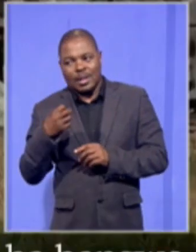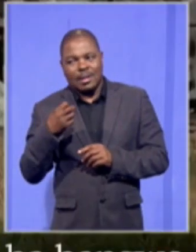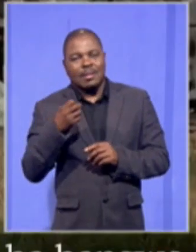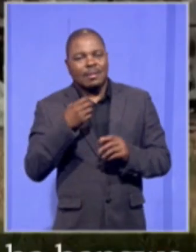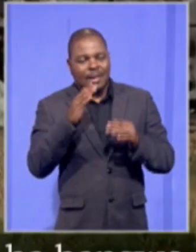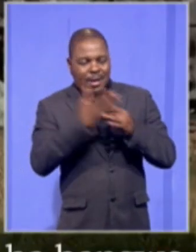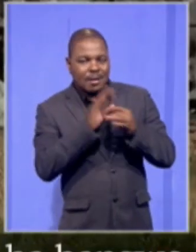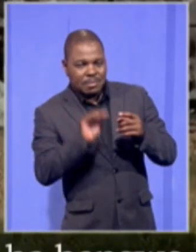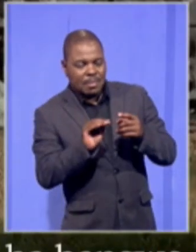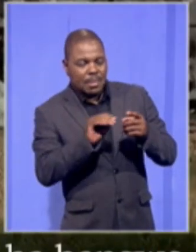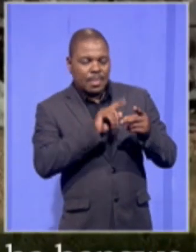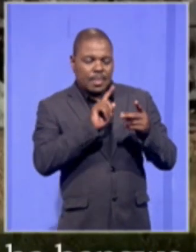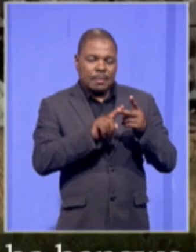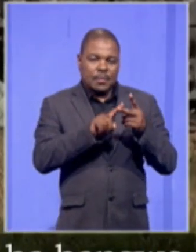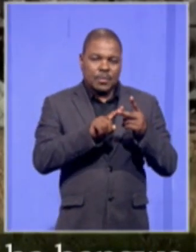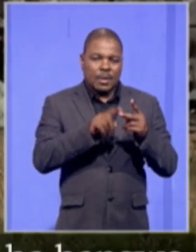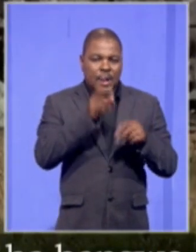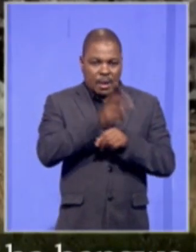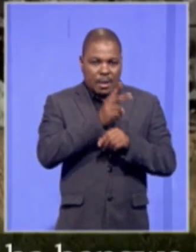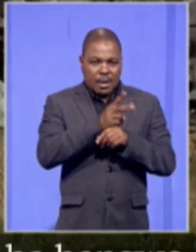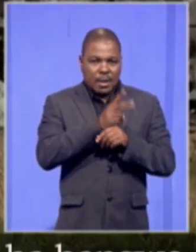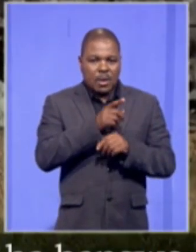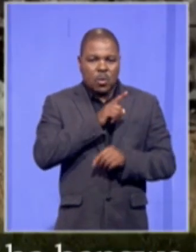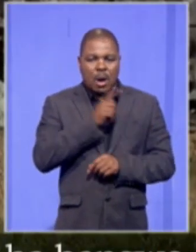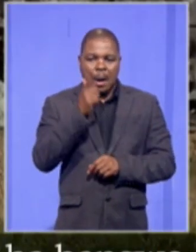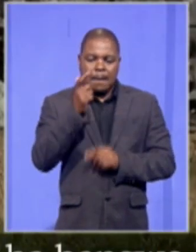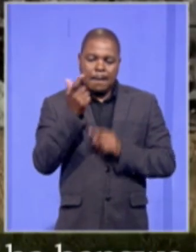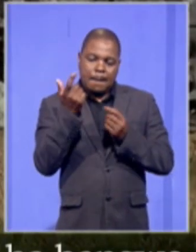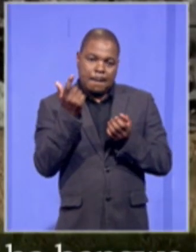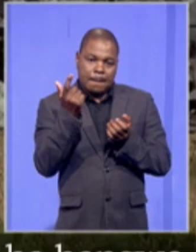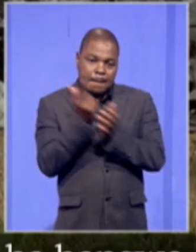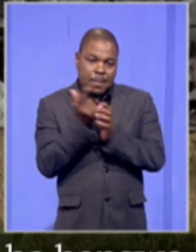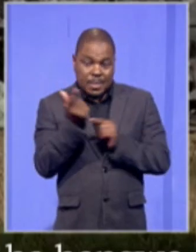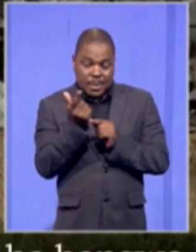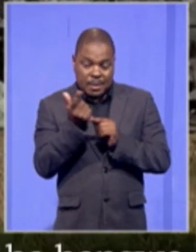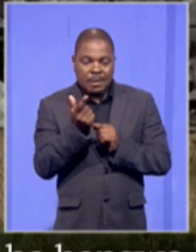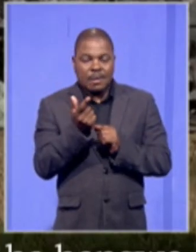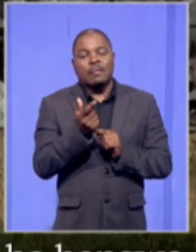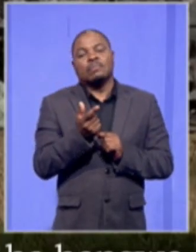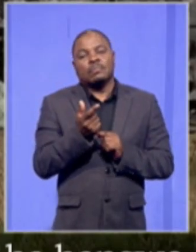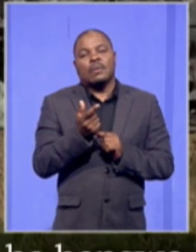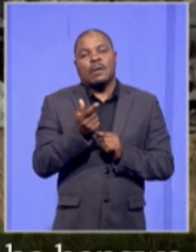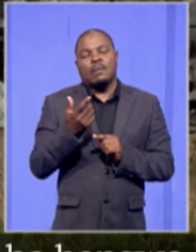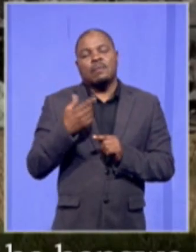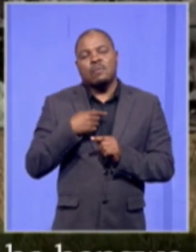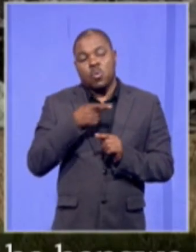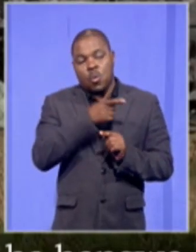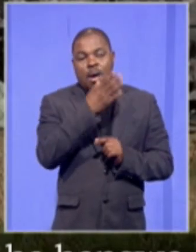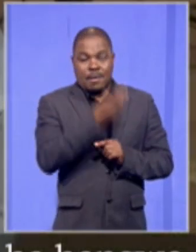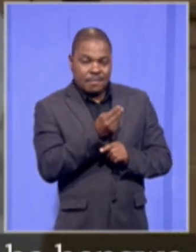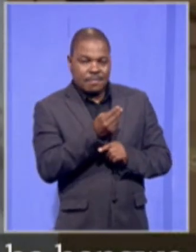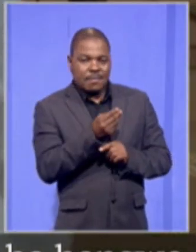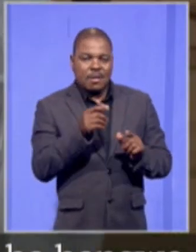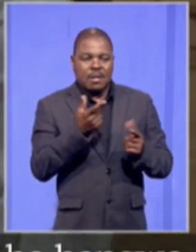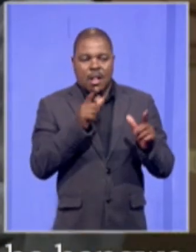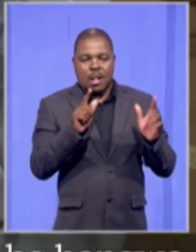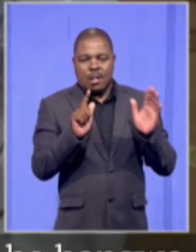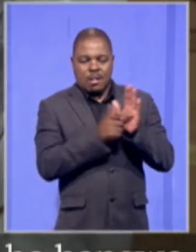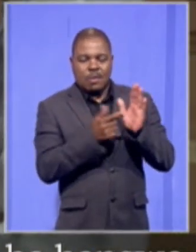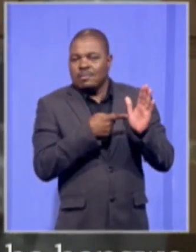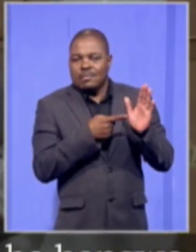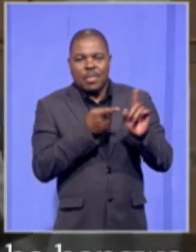and also the issue of a magazine, which is unlawful possession of the magazine. So the team